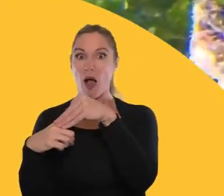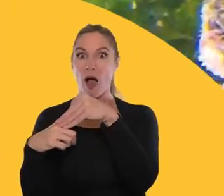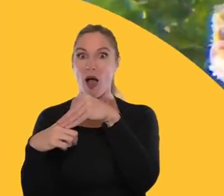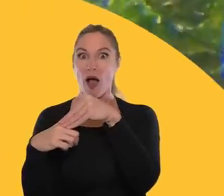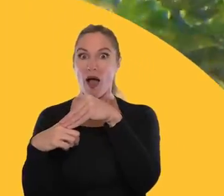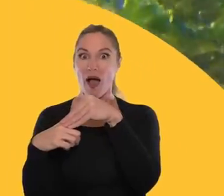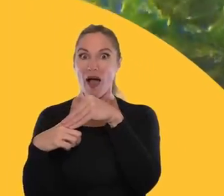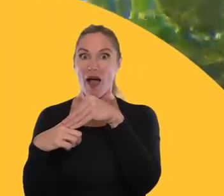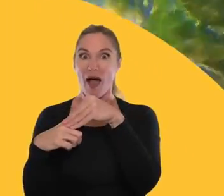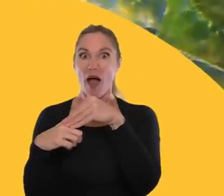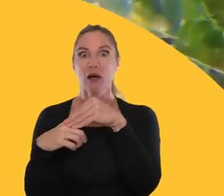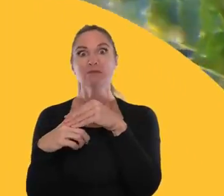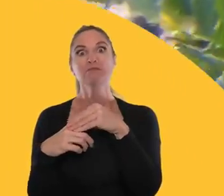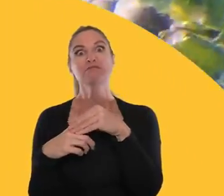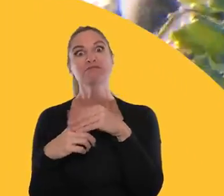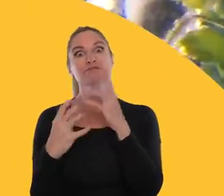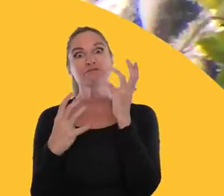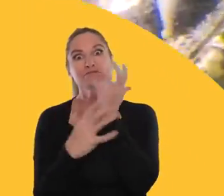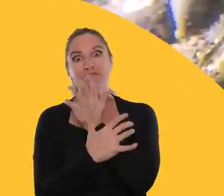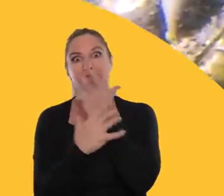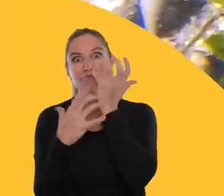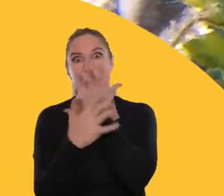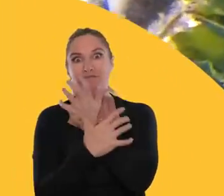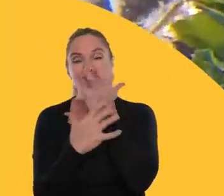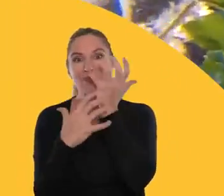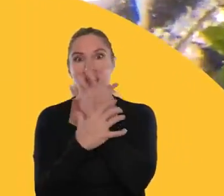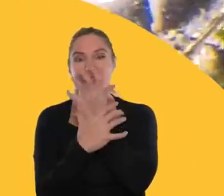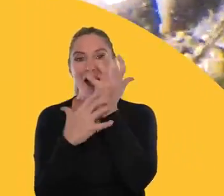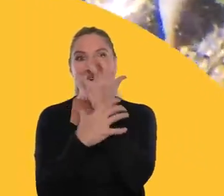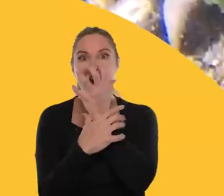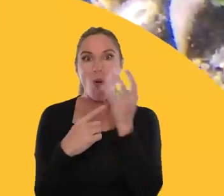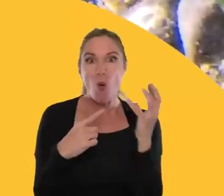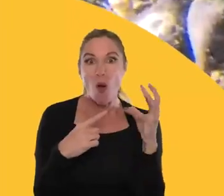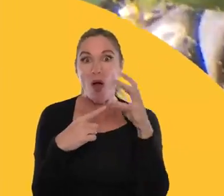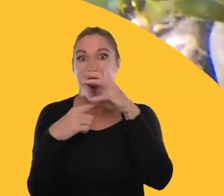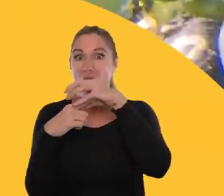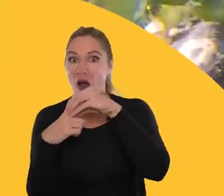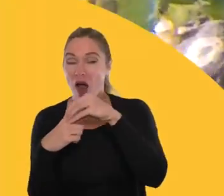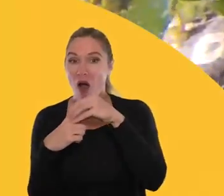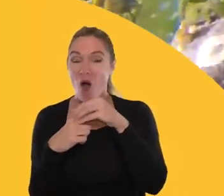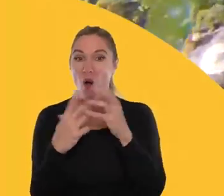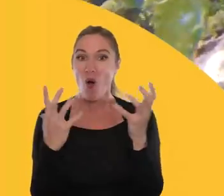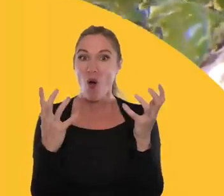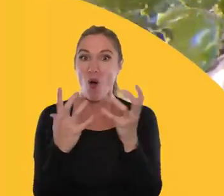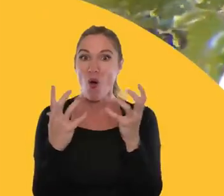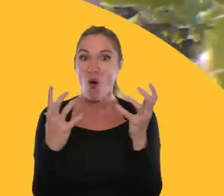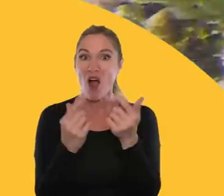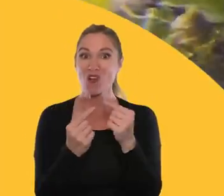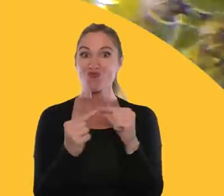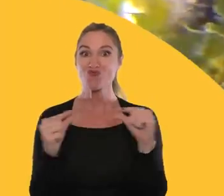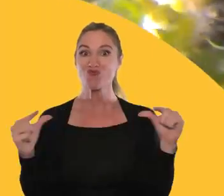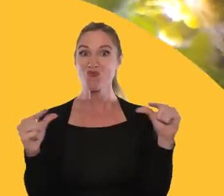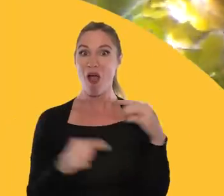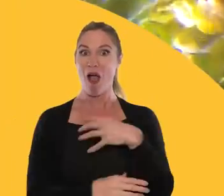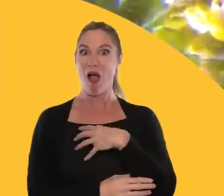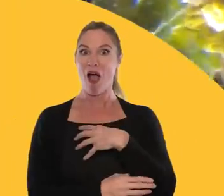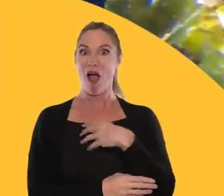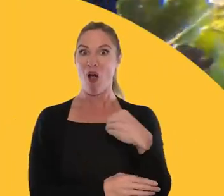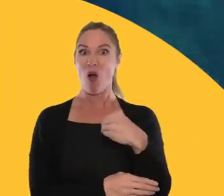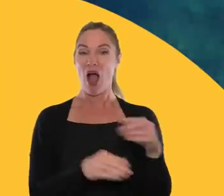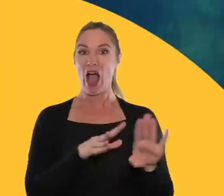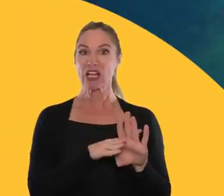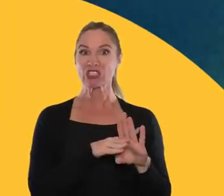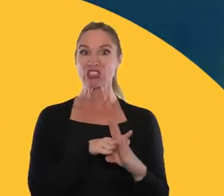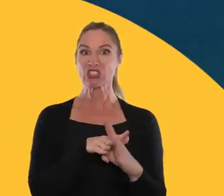gulp, gulp. Oh no! It was eaten by a great